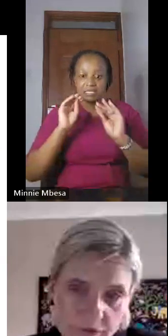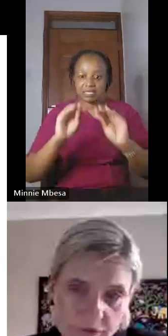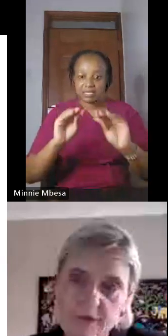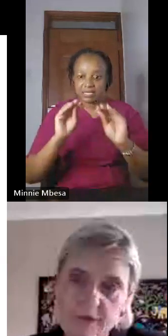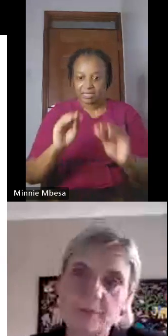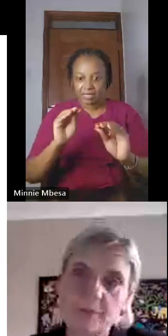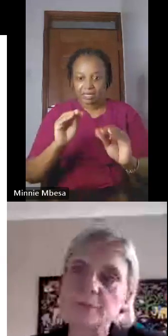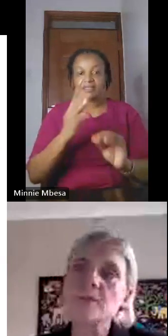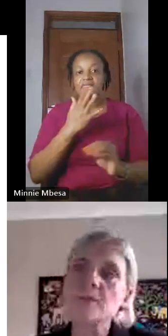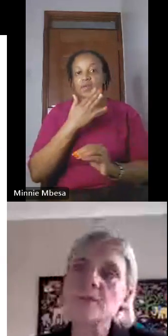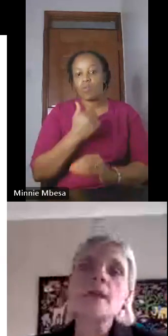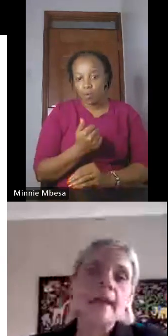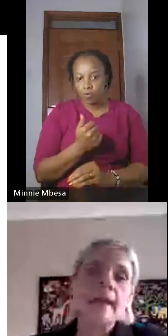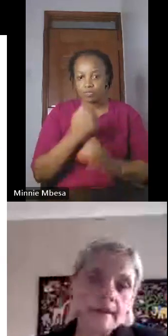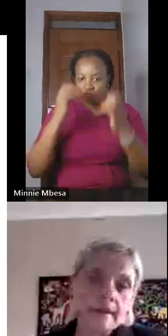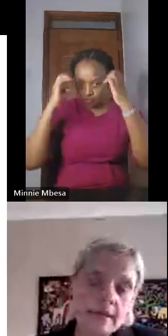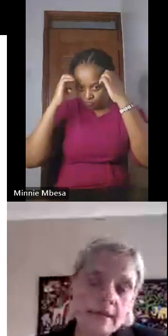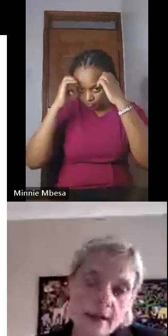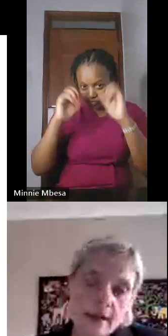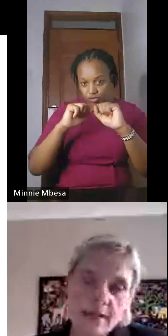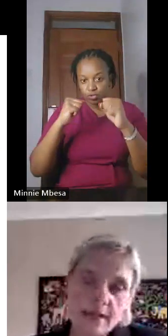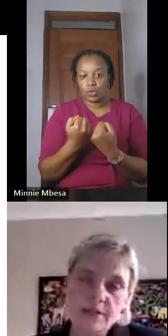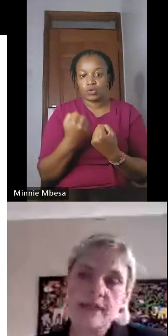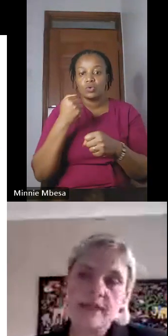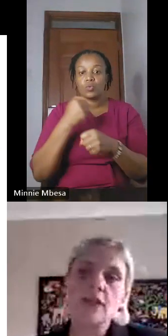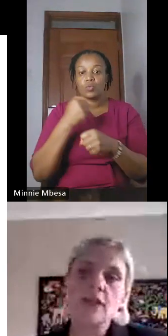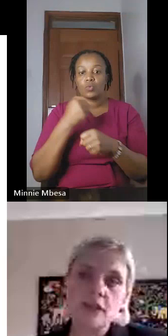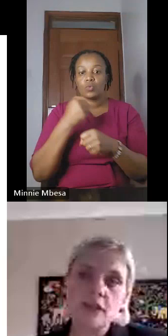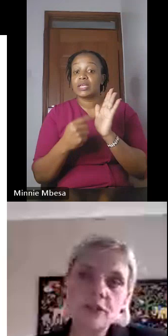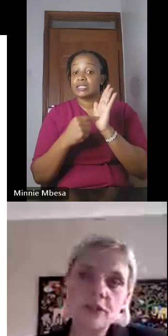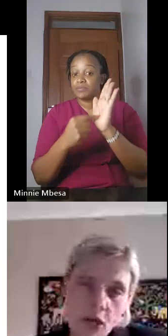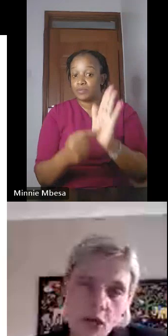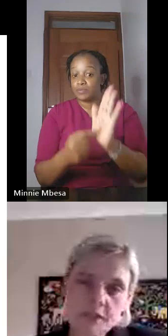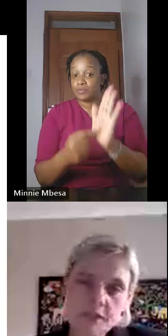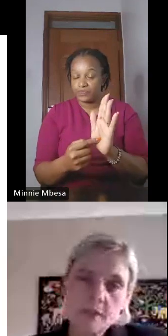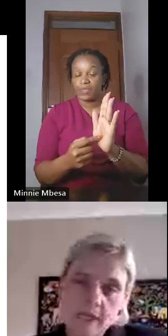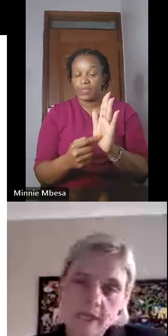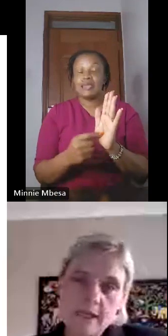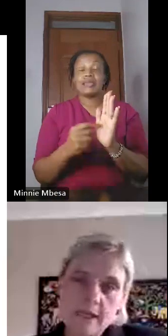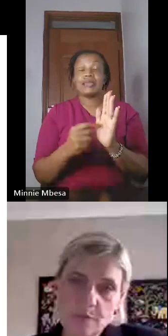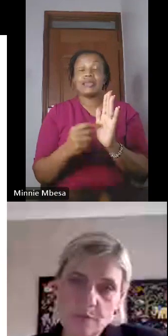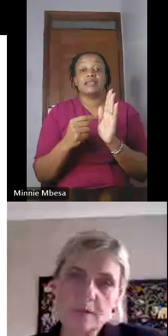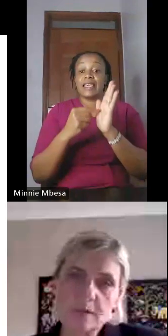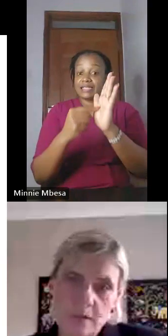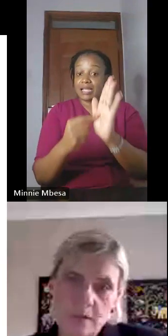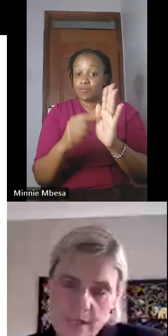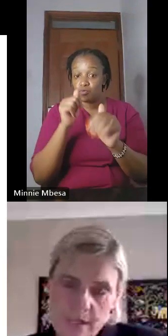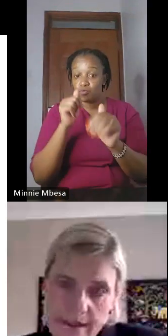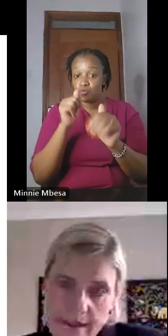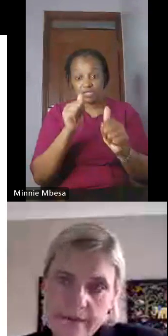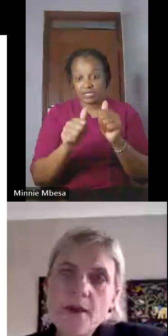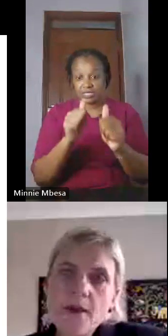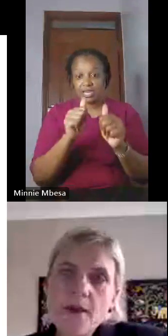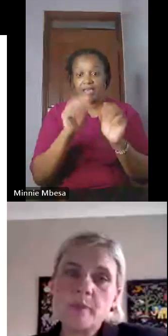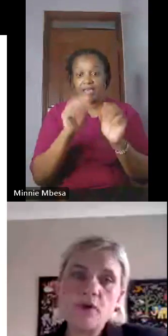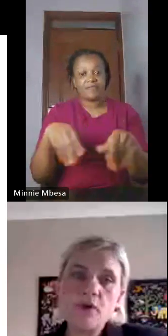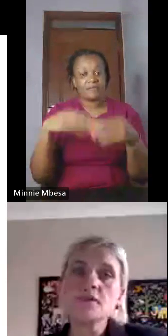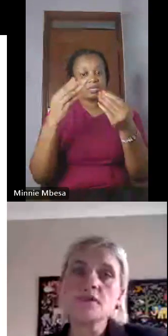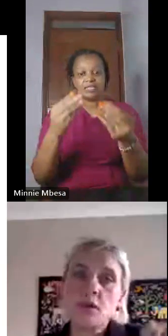social work, for example. In the example that I've just given, you would not be eligible to